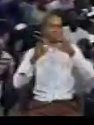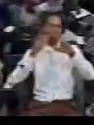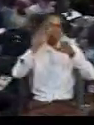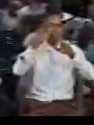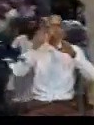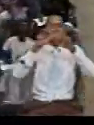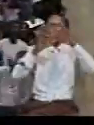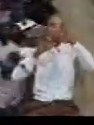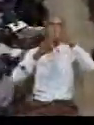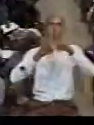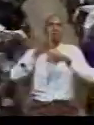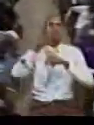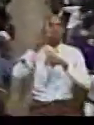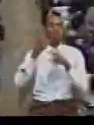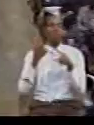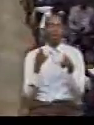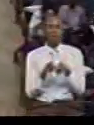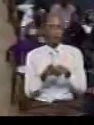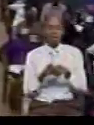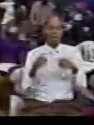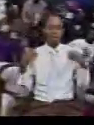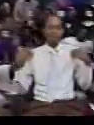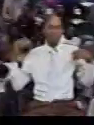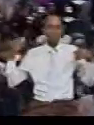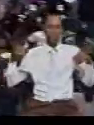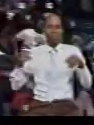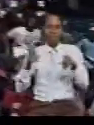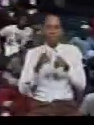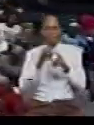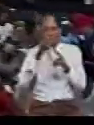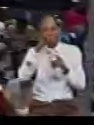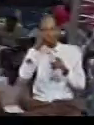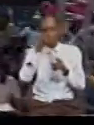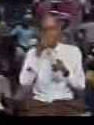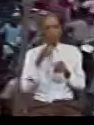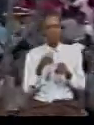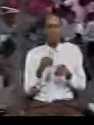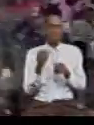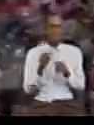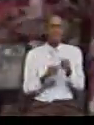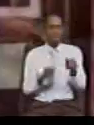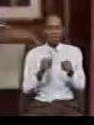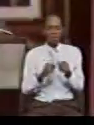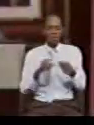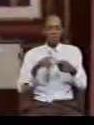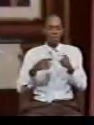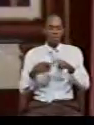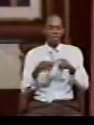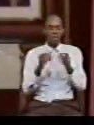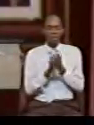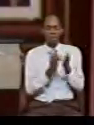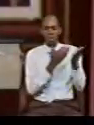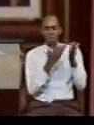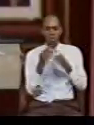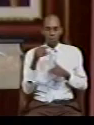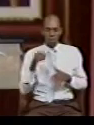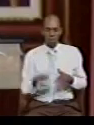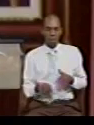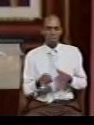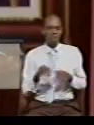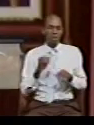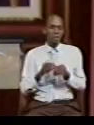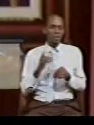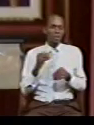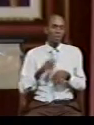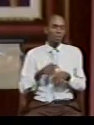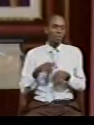as eagles. Every chain that tied you down, pulling you down in the past,